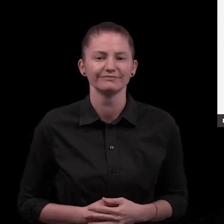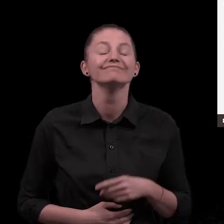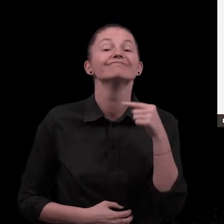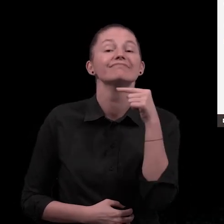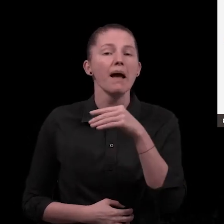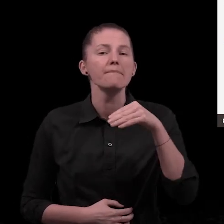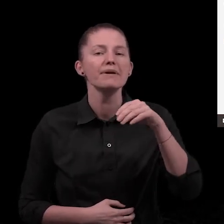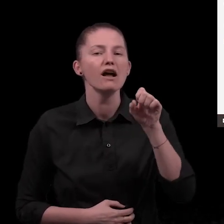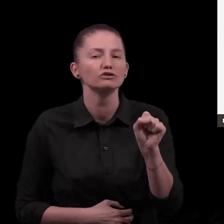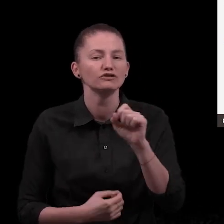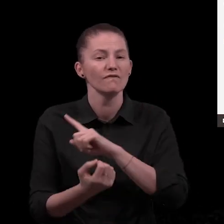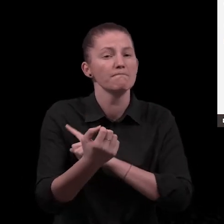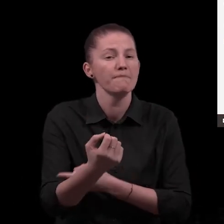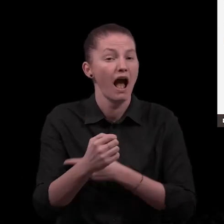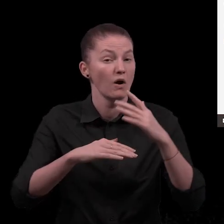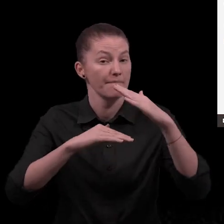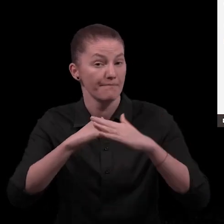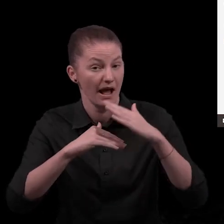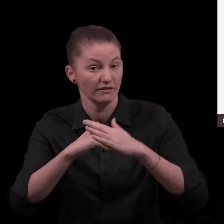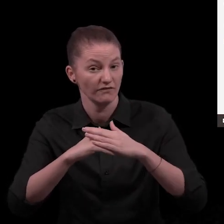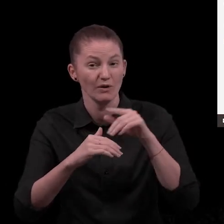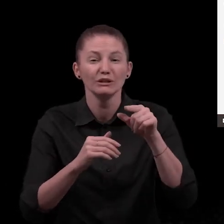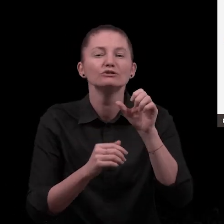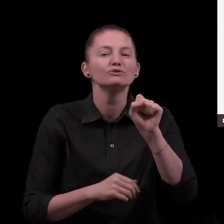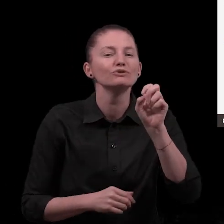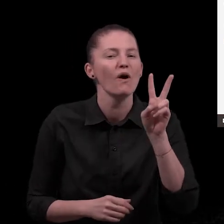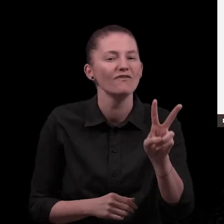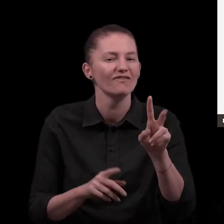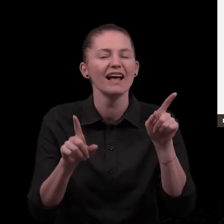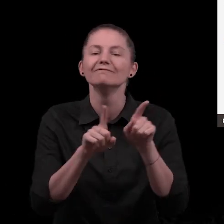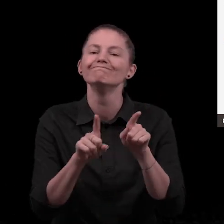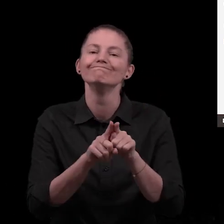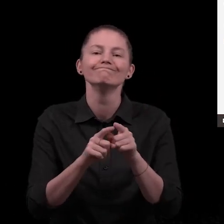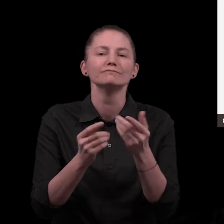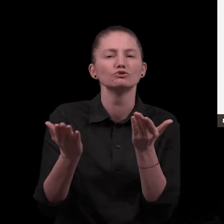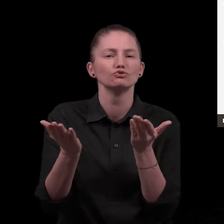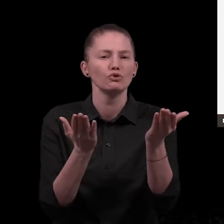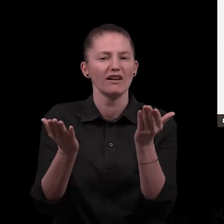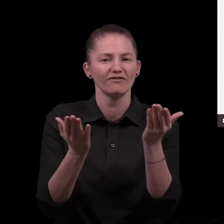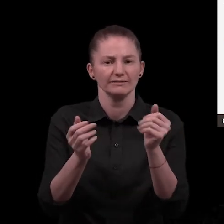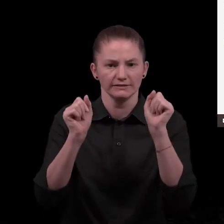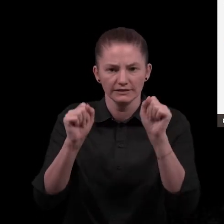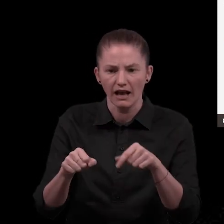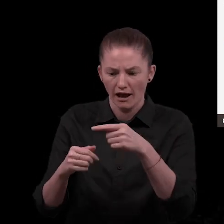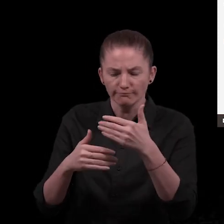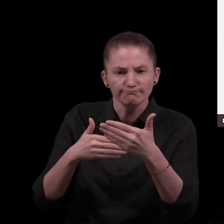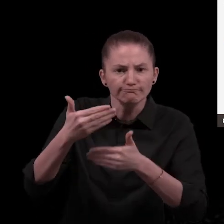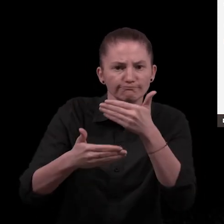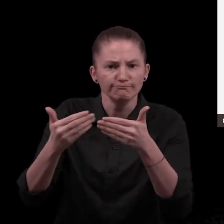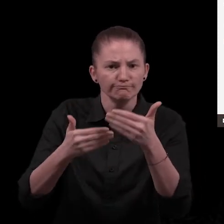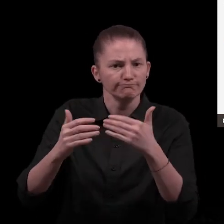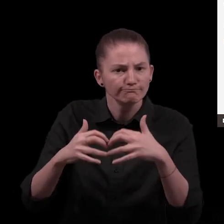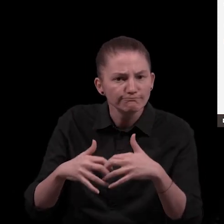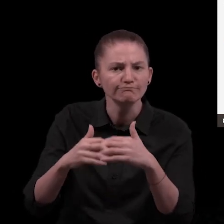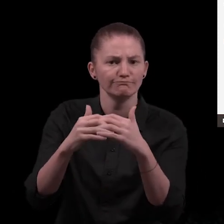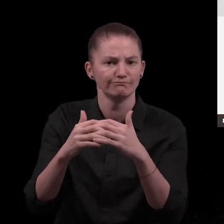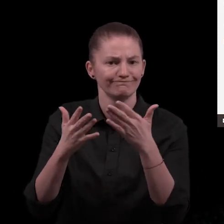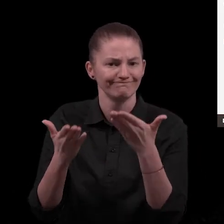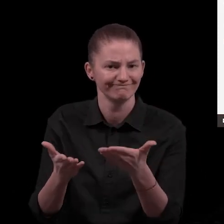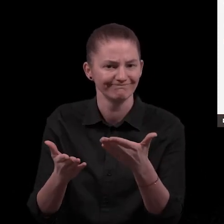a software as a service offering for creating flows, apps, and also something I want to show you called